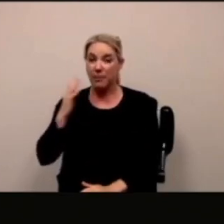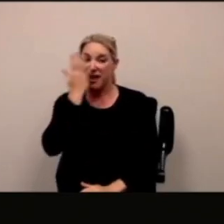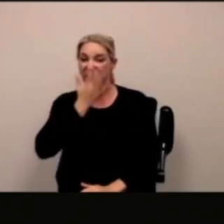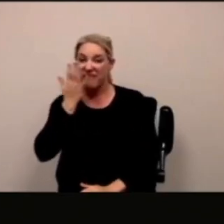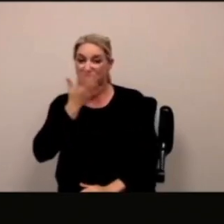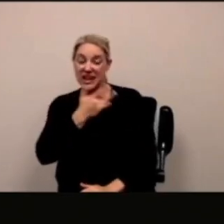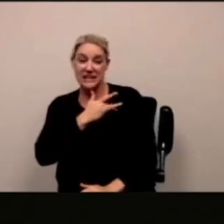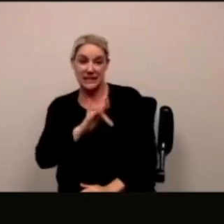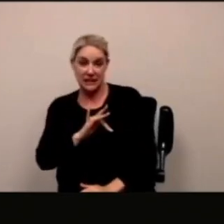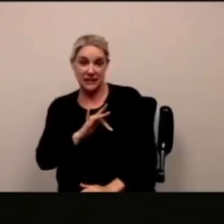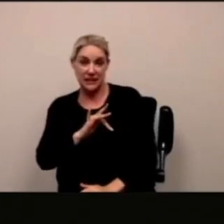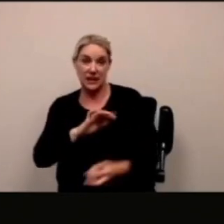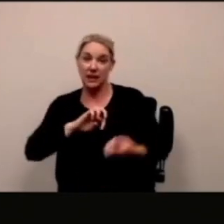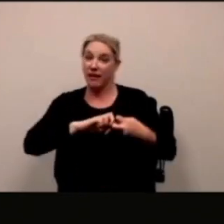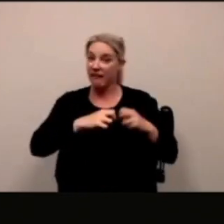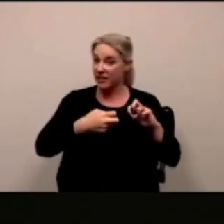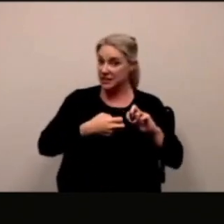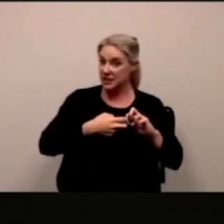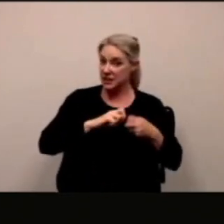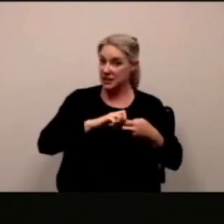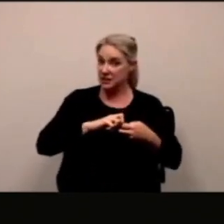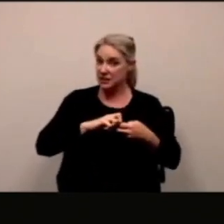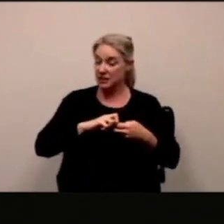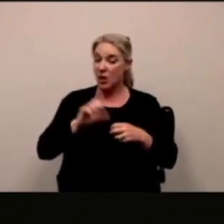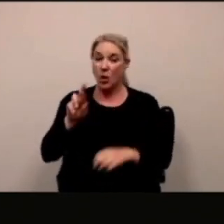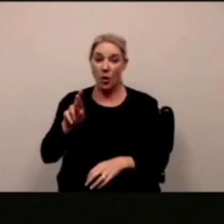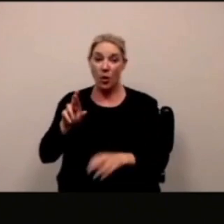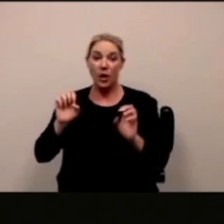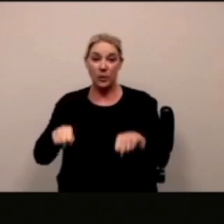Or I could very quickly walk us through animated text.